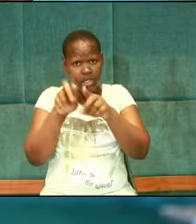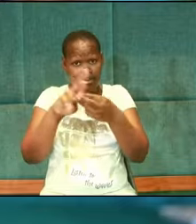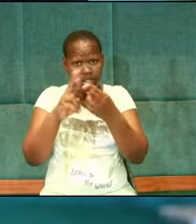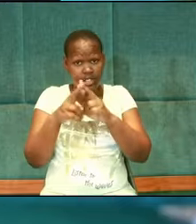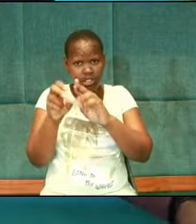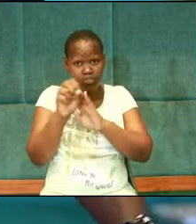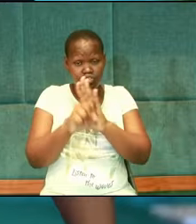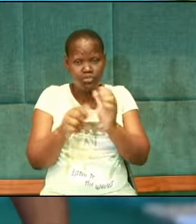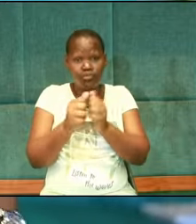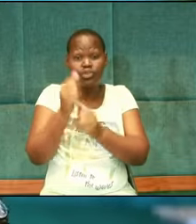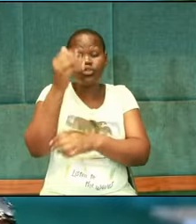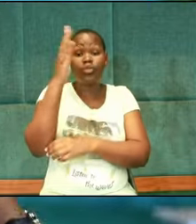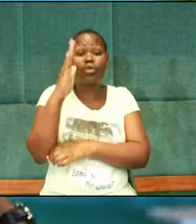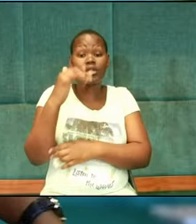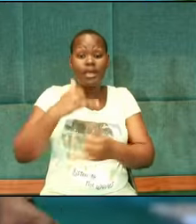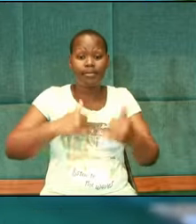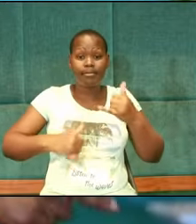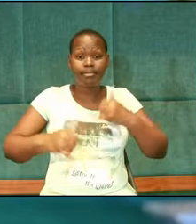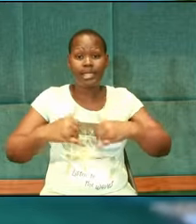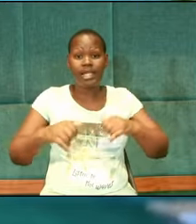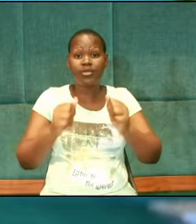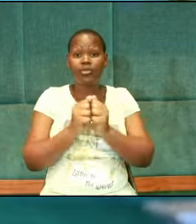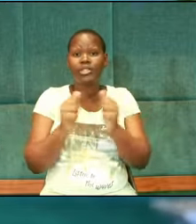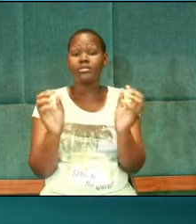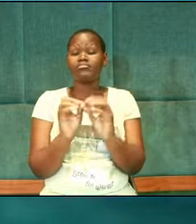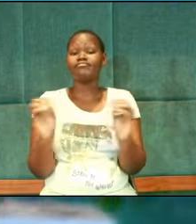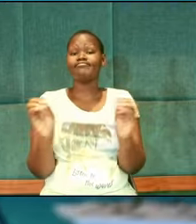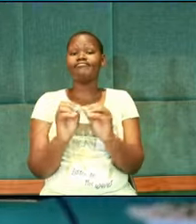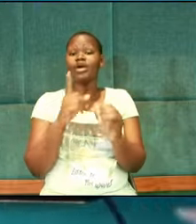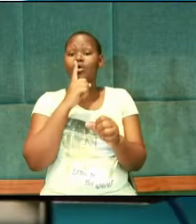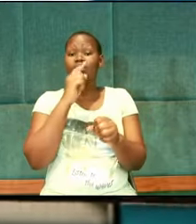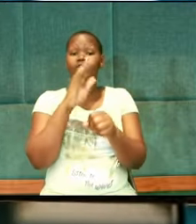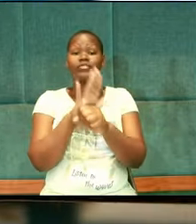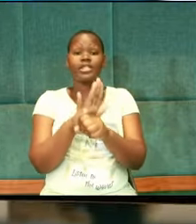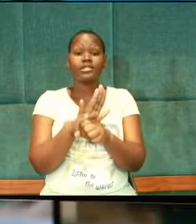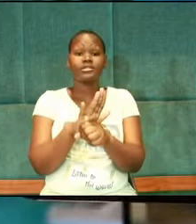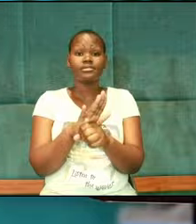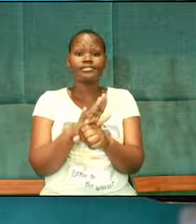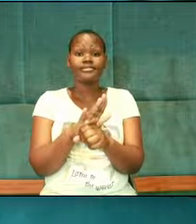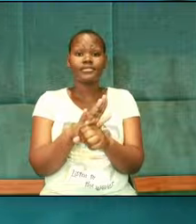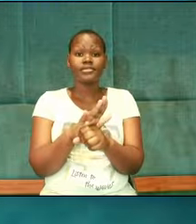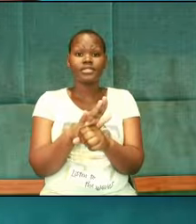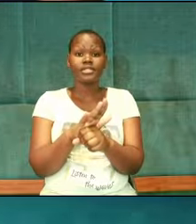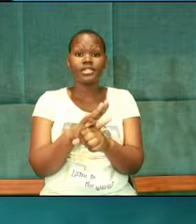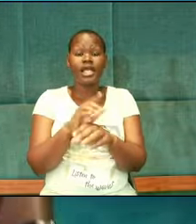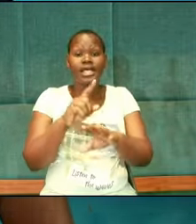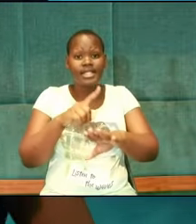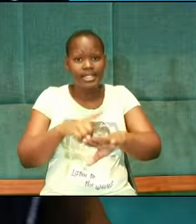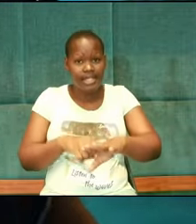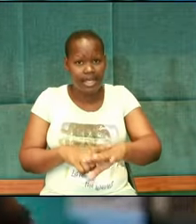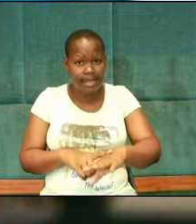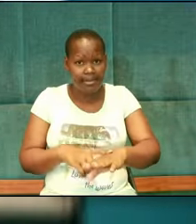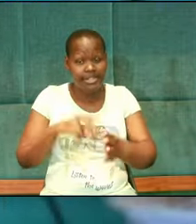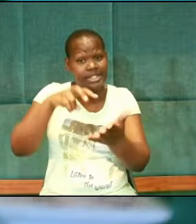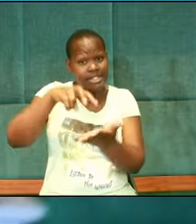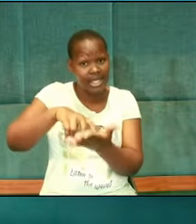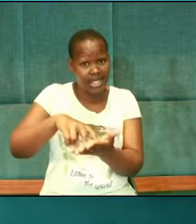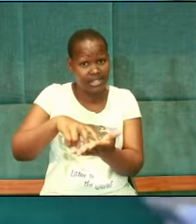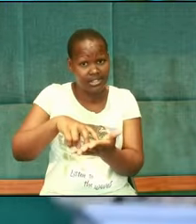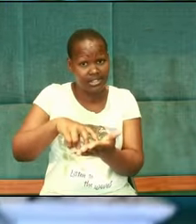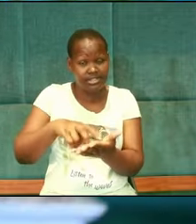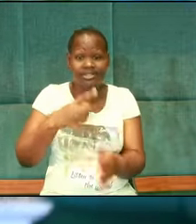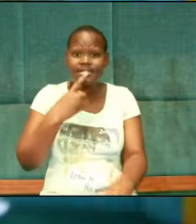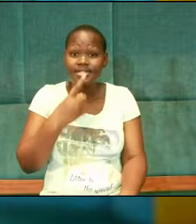human. Don't play with it. God said it's a covenant. When you stand before church or the traditional setting and you